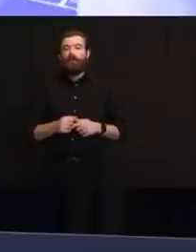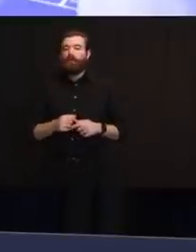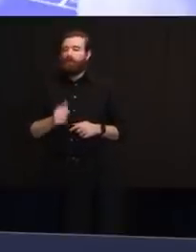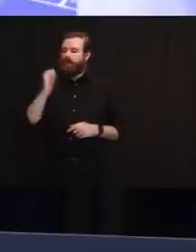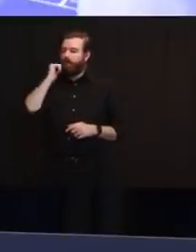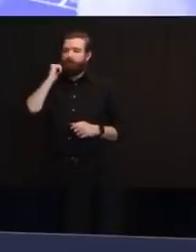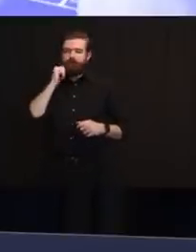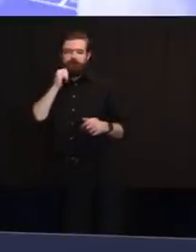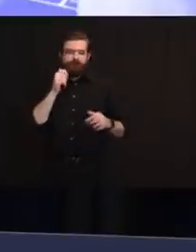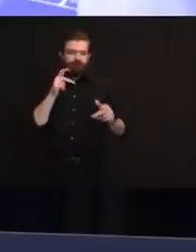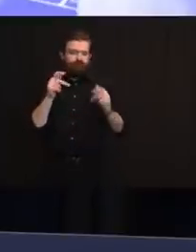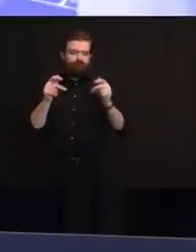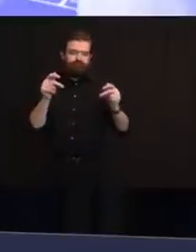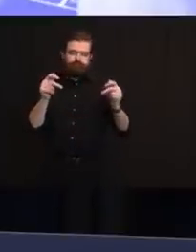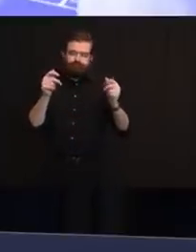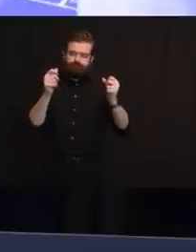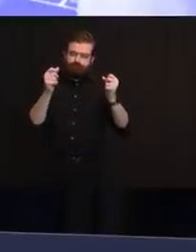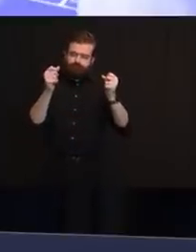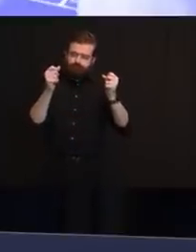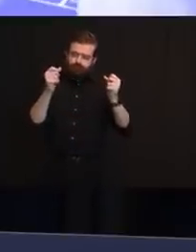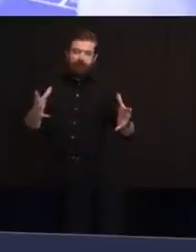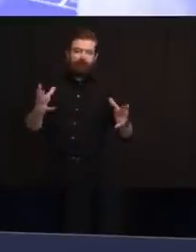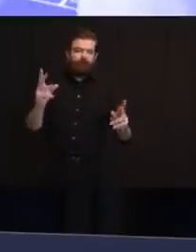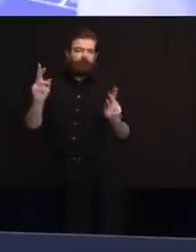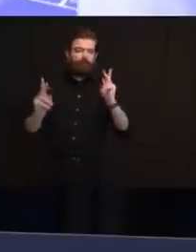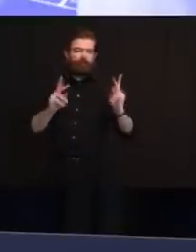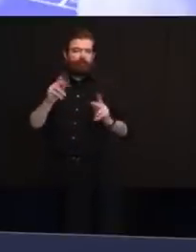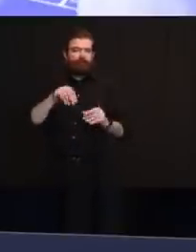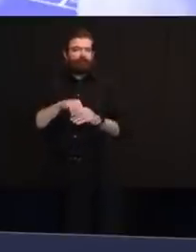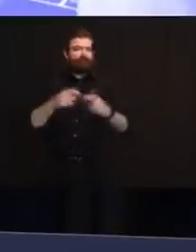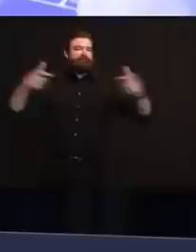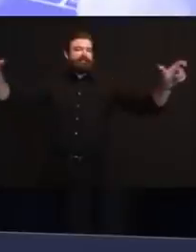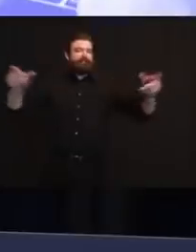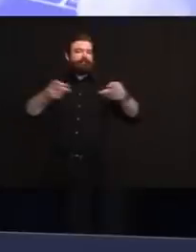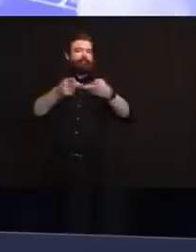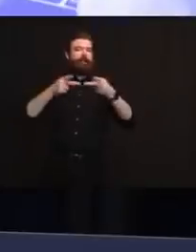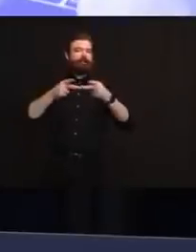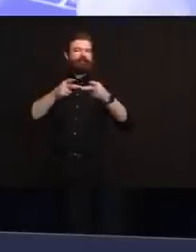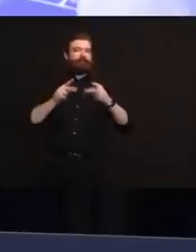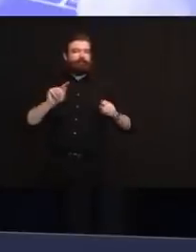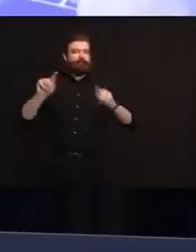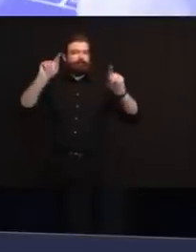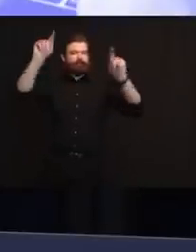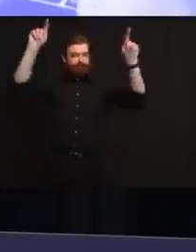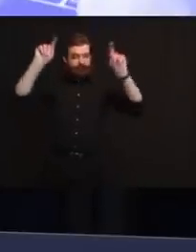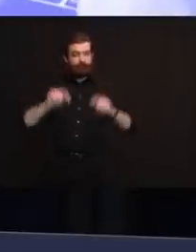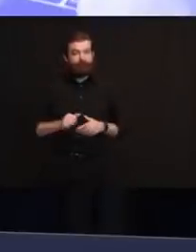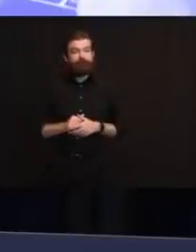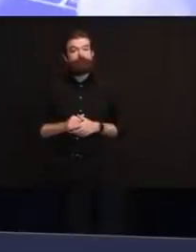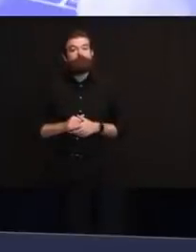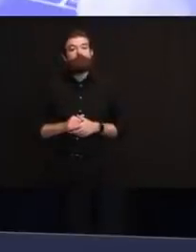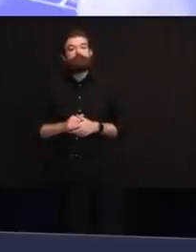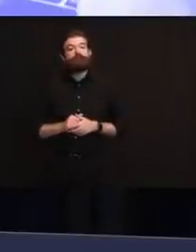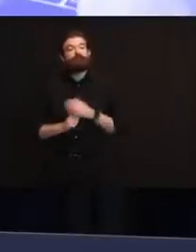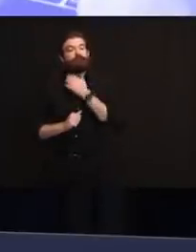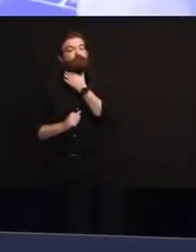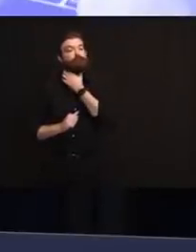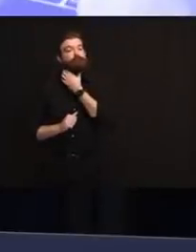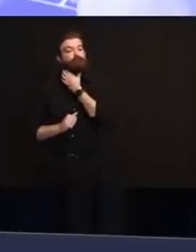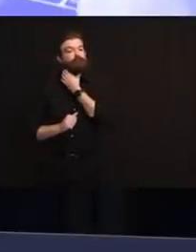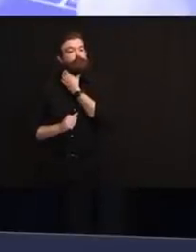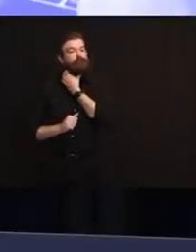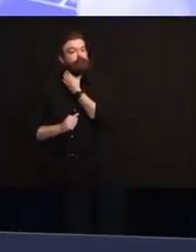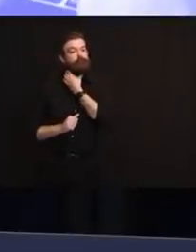state-supported sites, which are regionally located, are expected to begin operating beginning